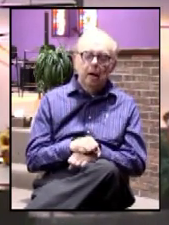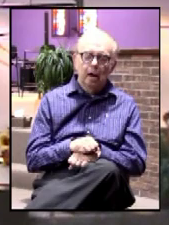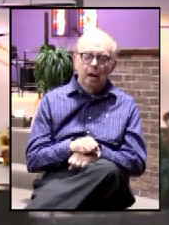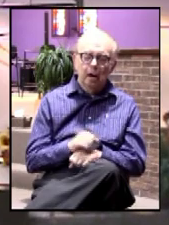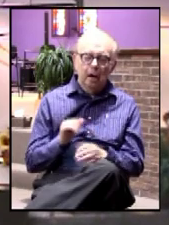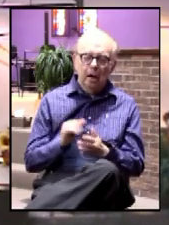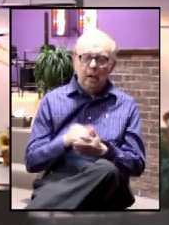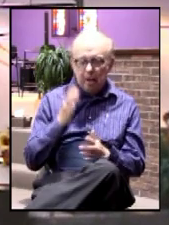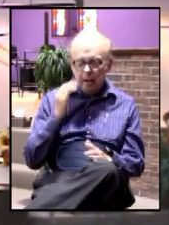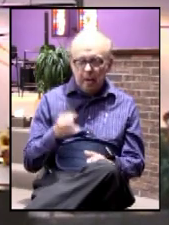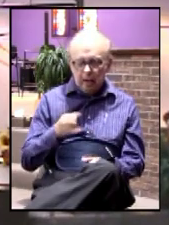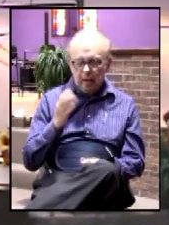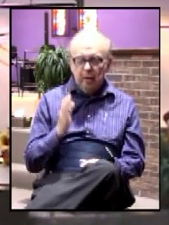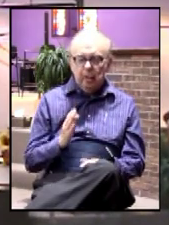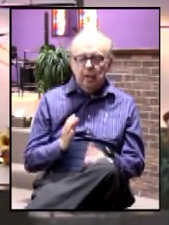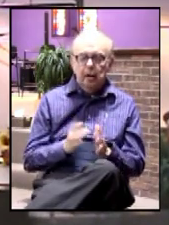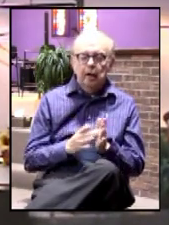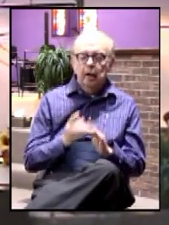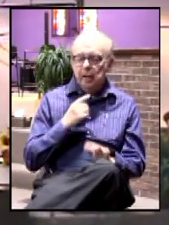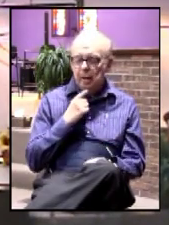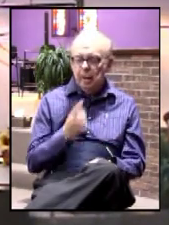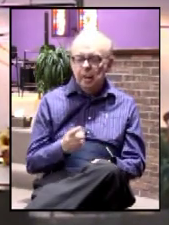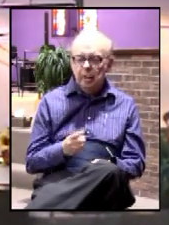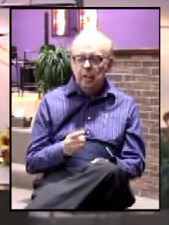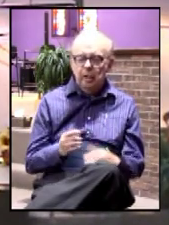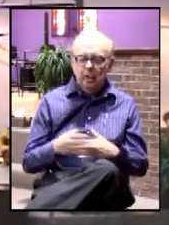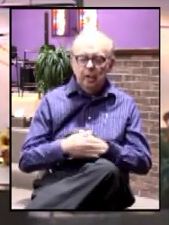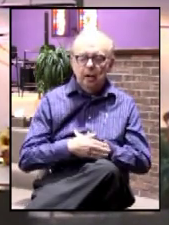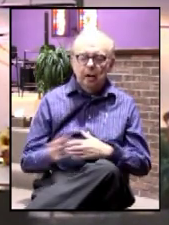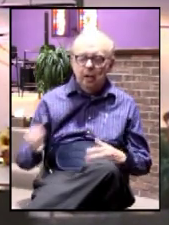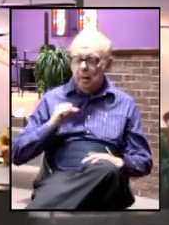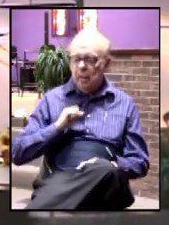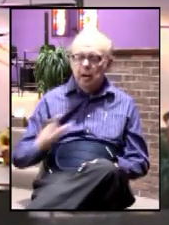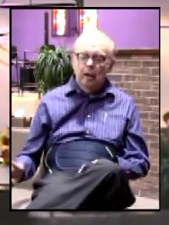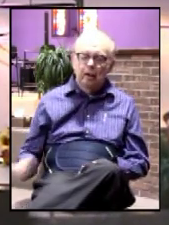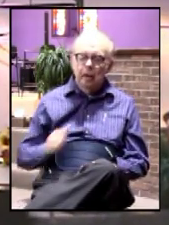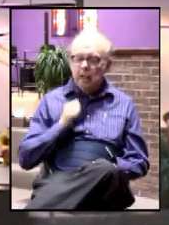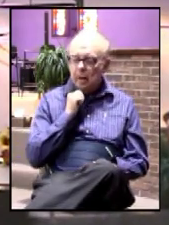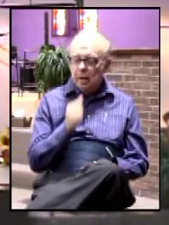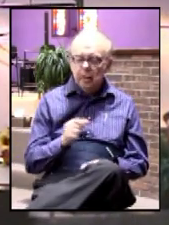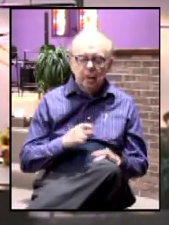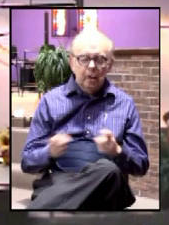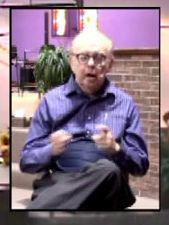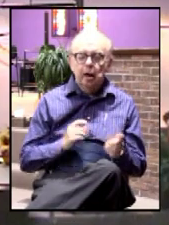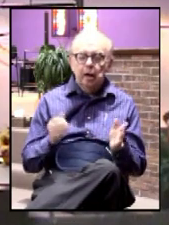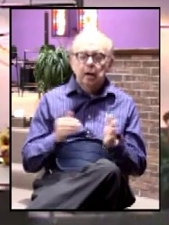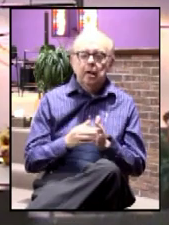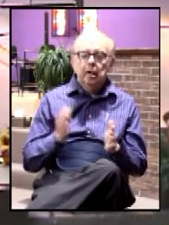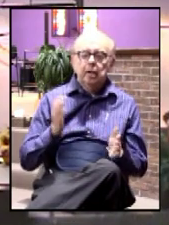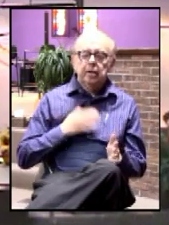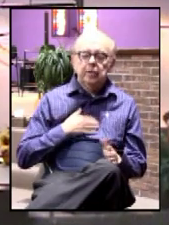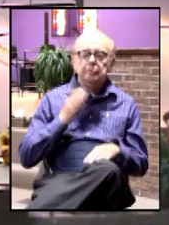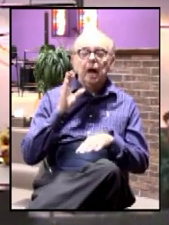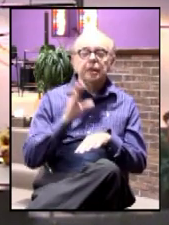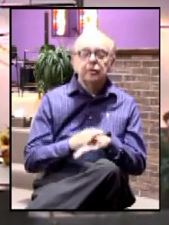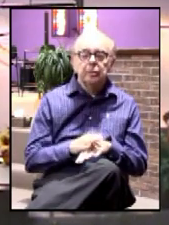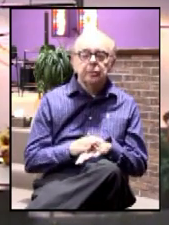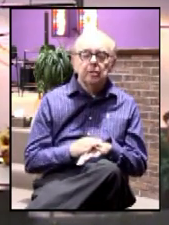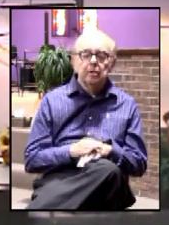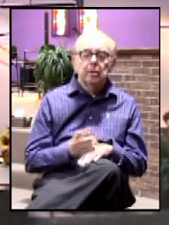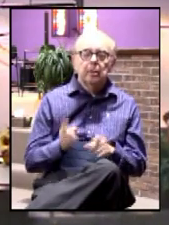down. And this is why Jesus said, the gates of hell shall not prevail against my